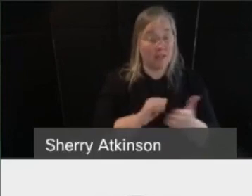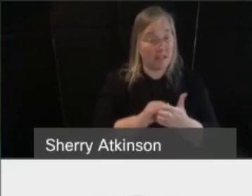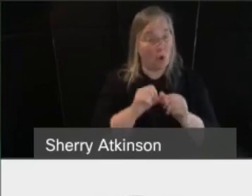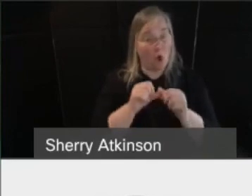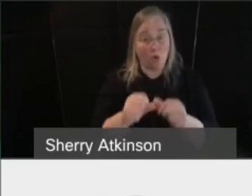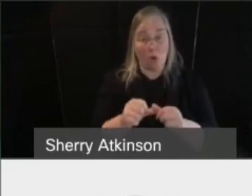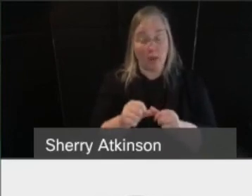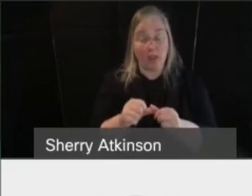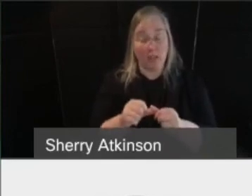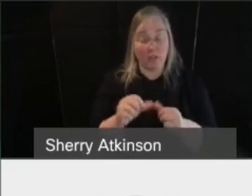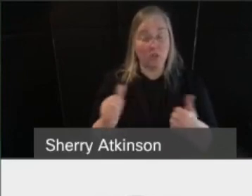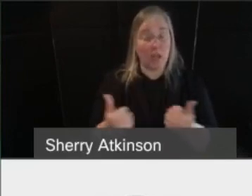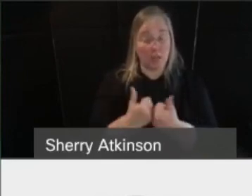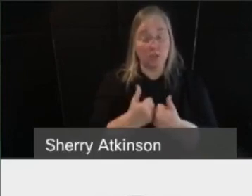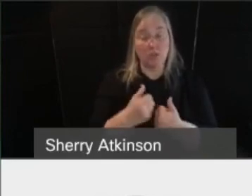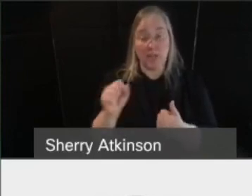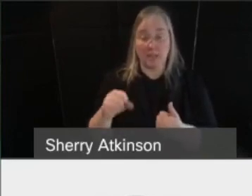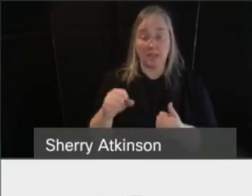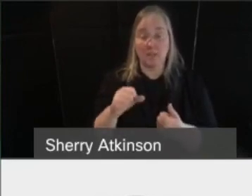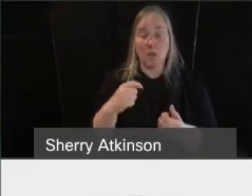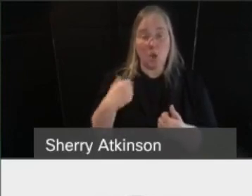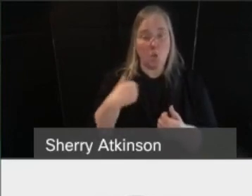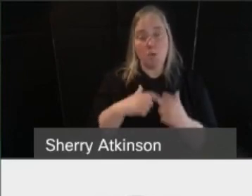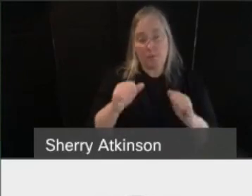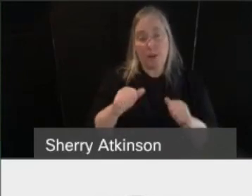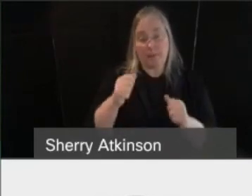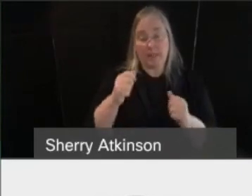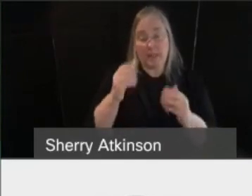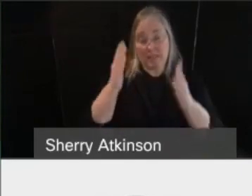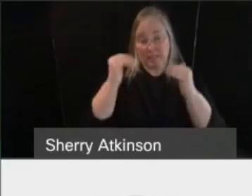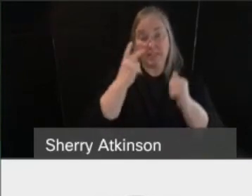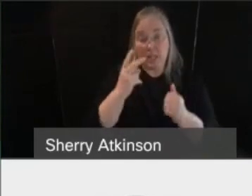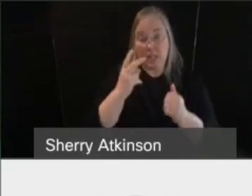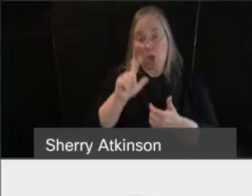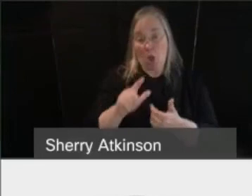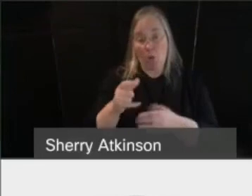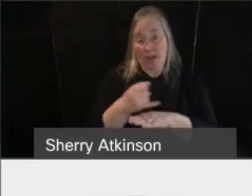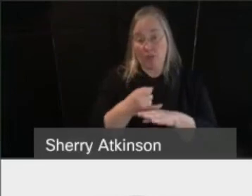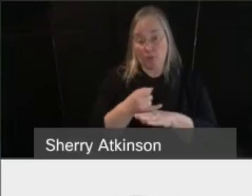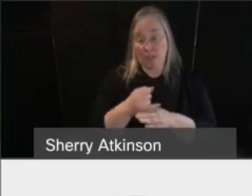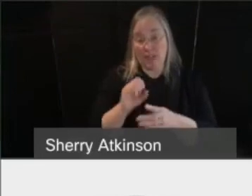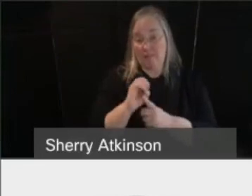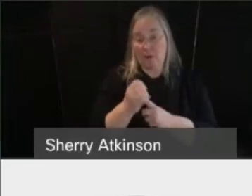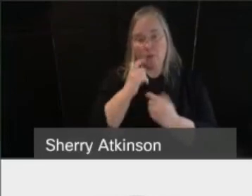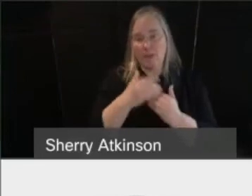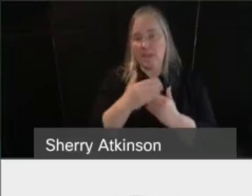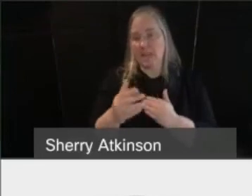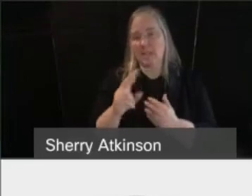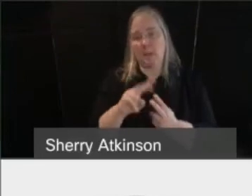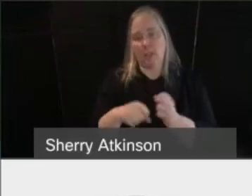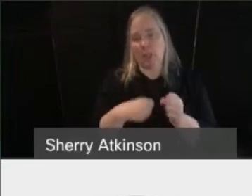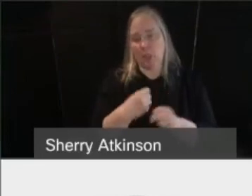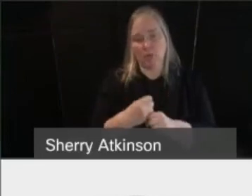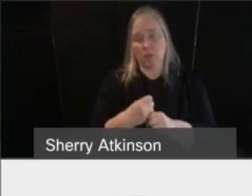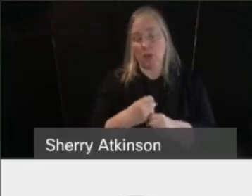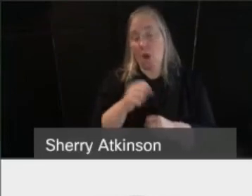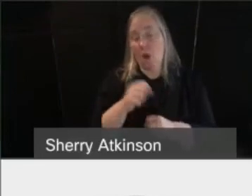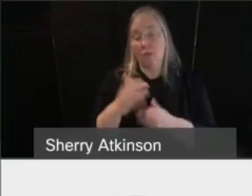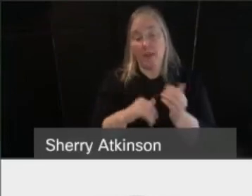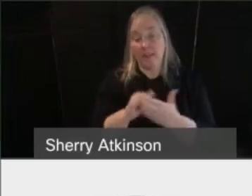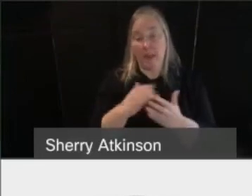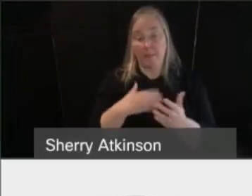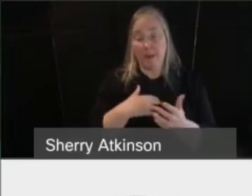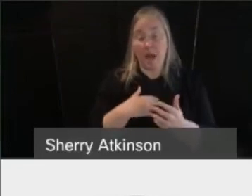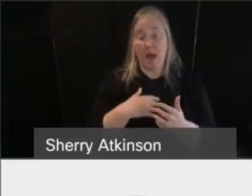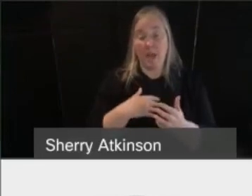yeah, we're probably going to expect to see low interest rate environments for the next couple of years. Beyond that, my crystal ball is